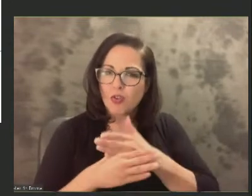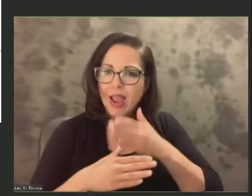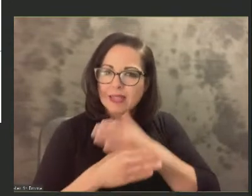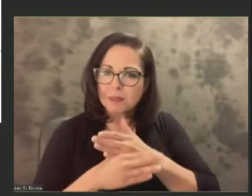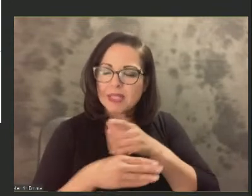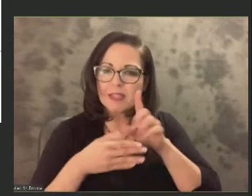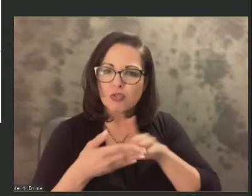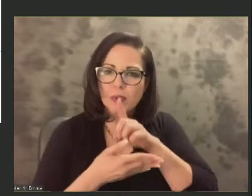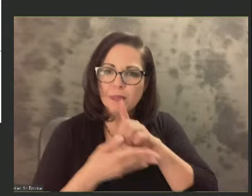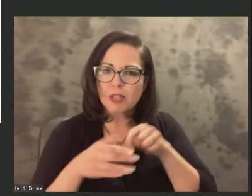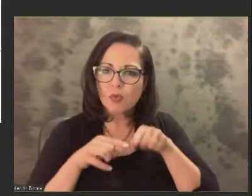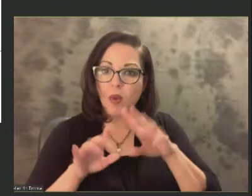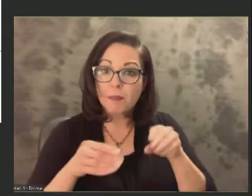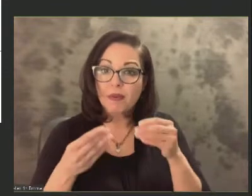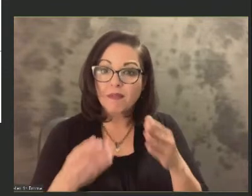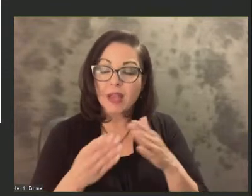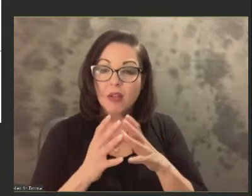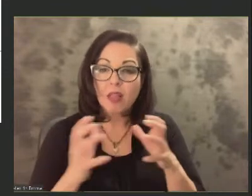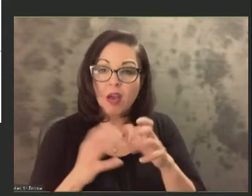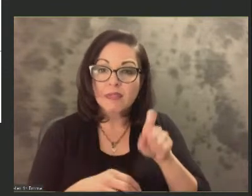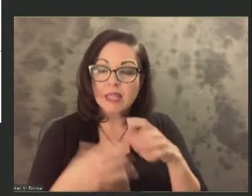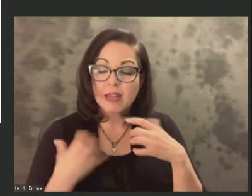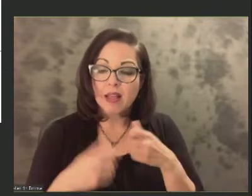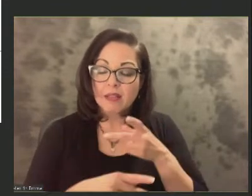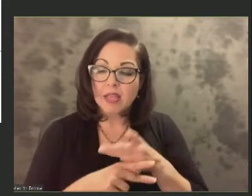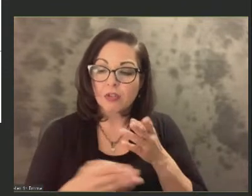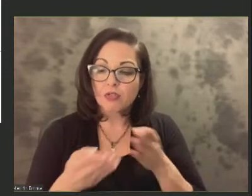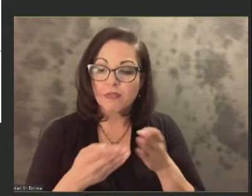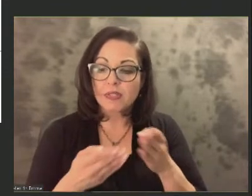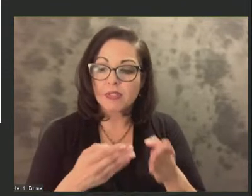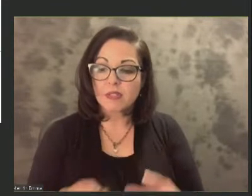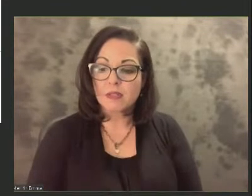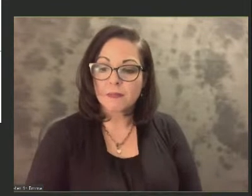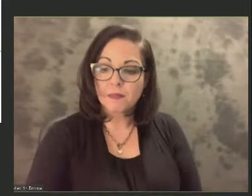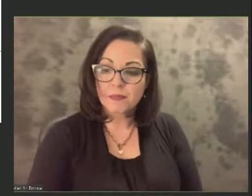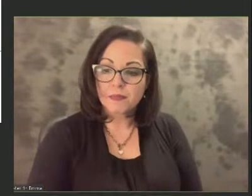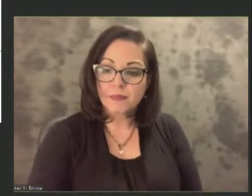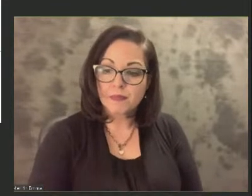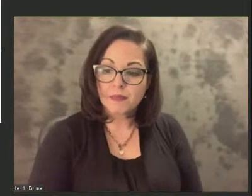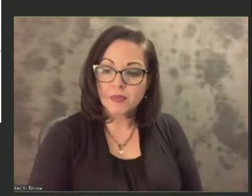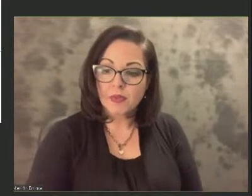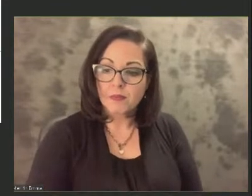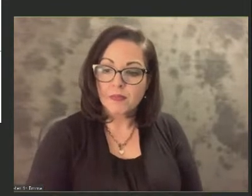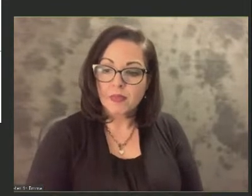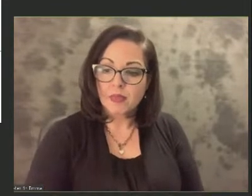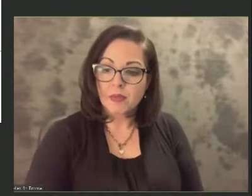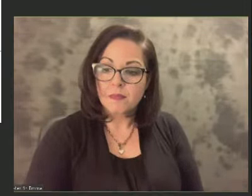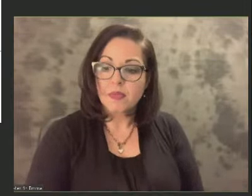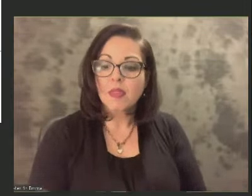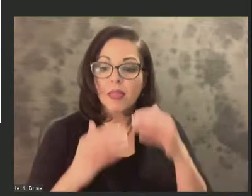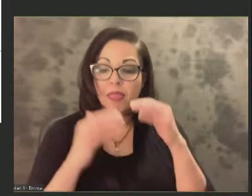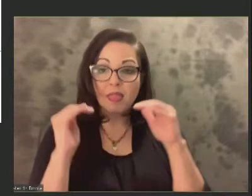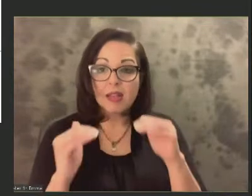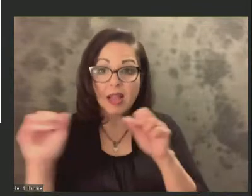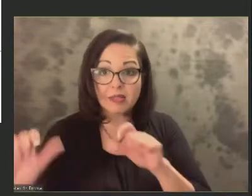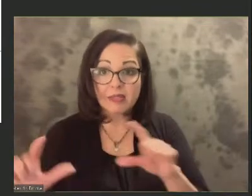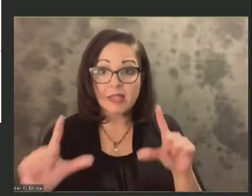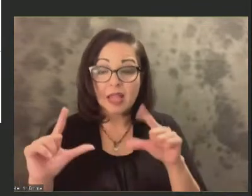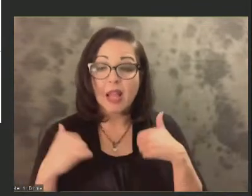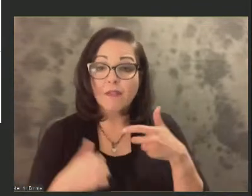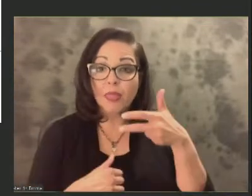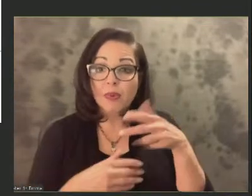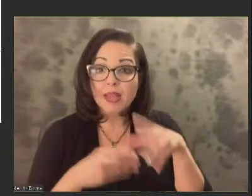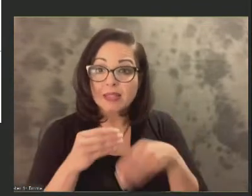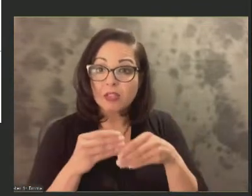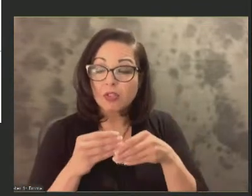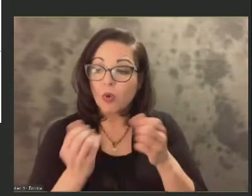trying to provide much needed healthcare services. The next slide has 3 additional